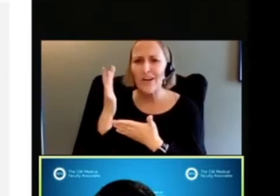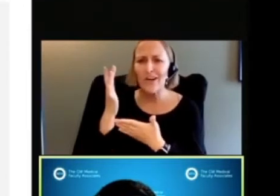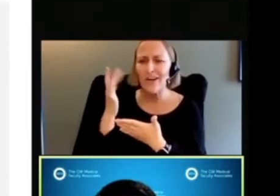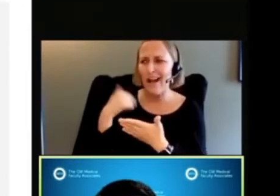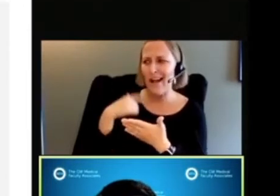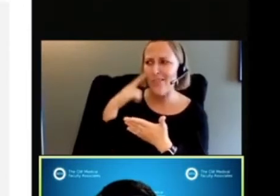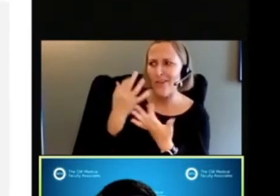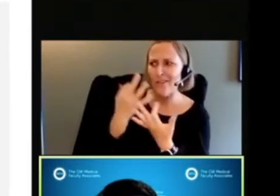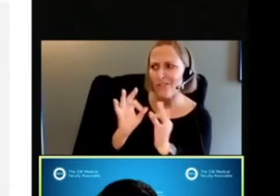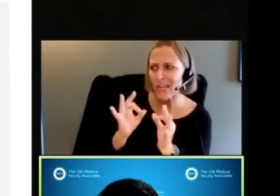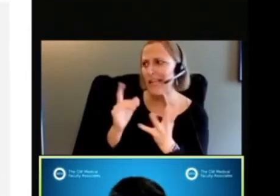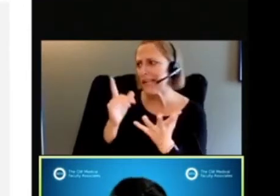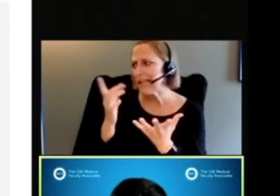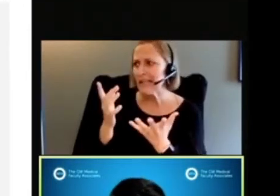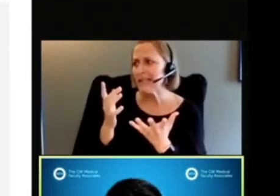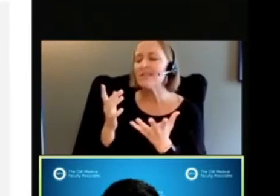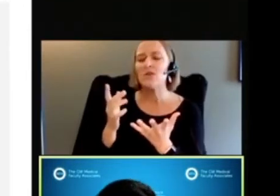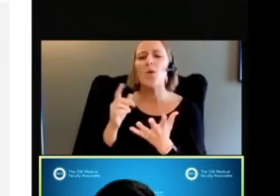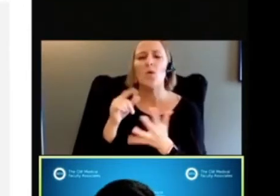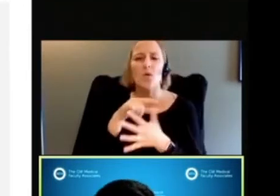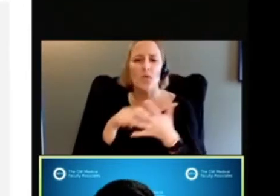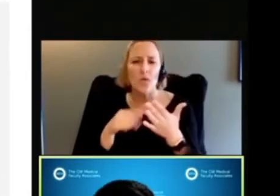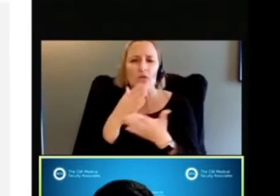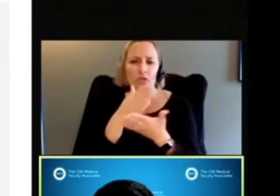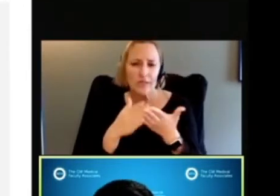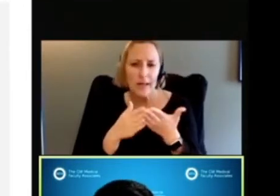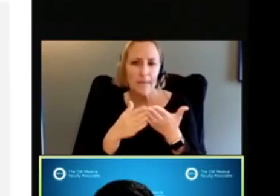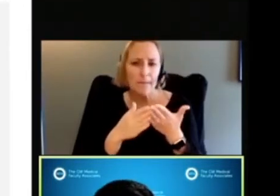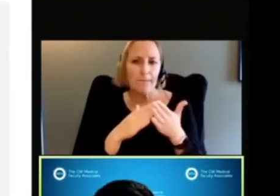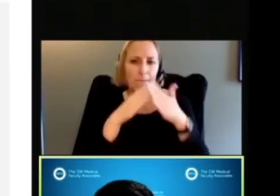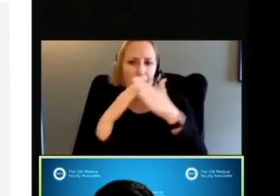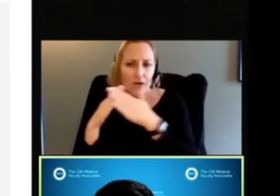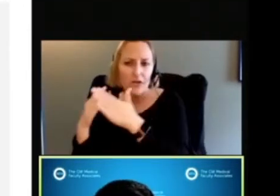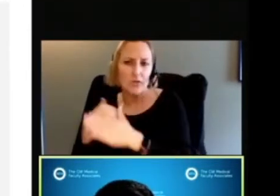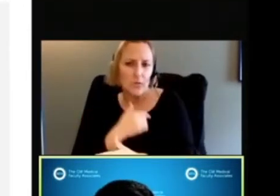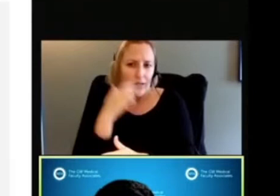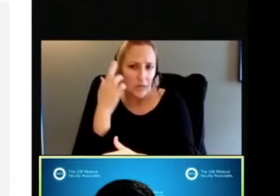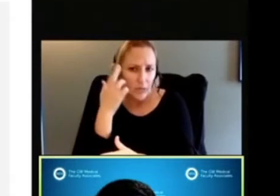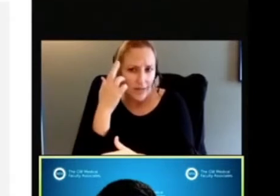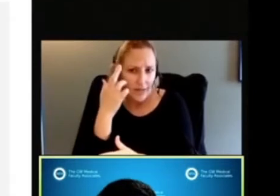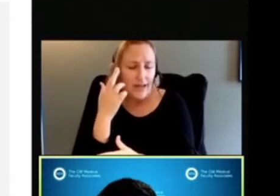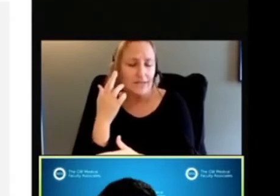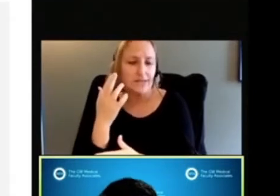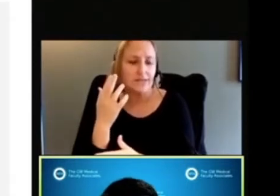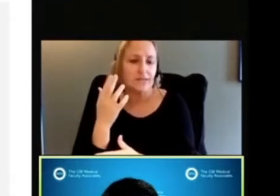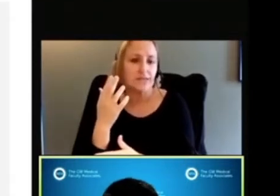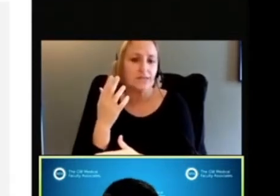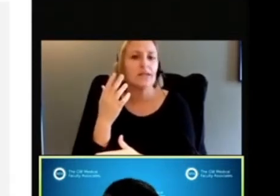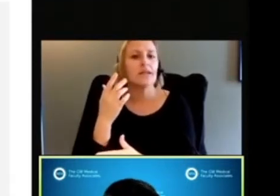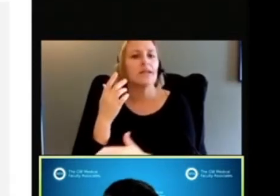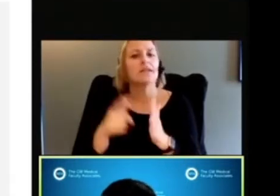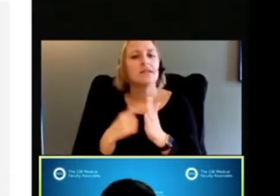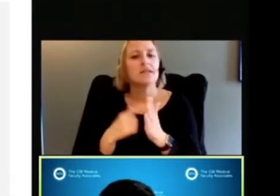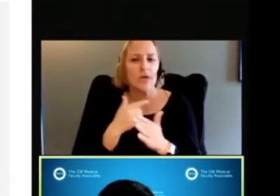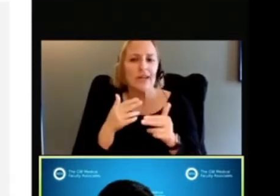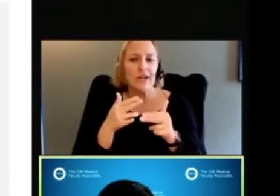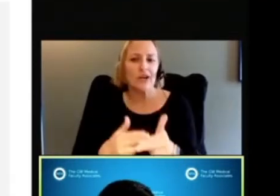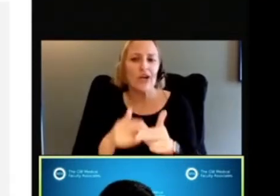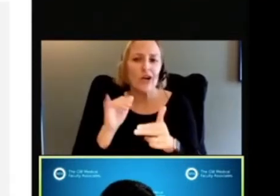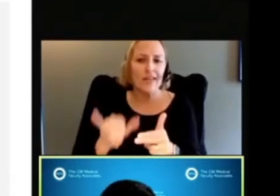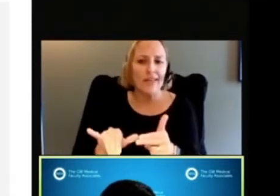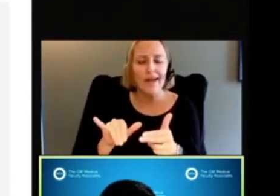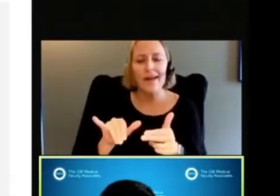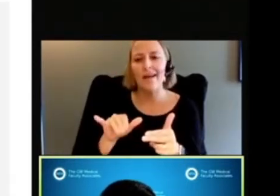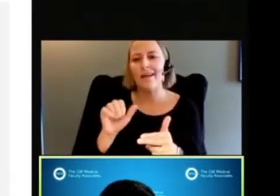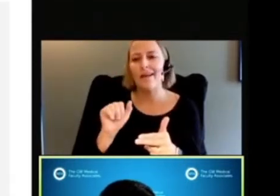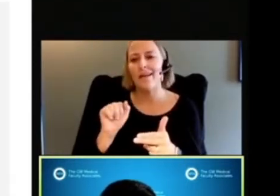so those are just some of the barriers that we've learned, and we've sometimes call these kind of adoption mechanics, trying to understand what